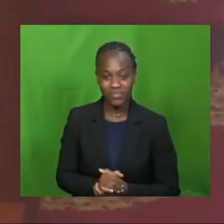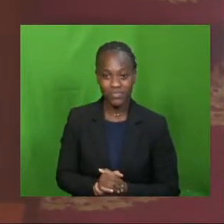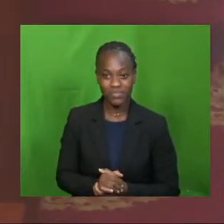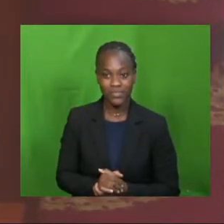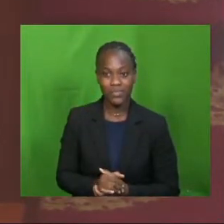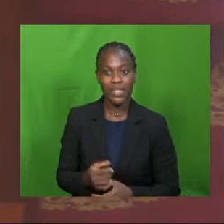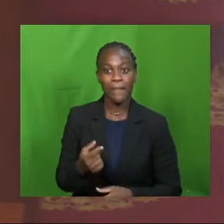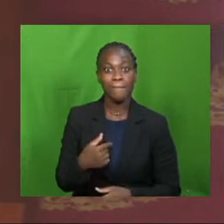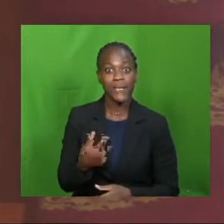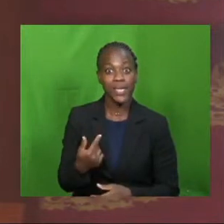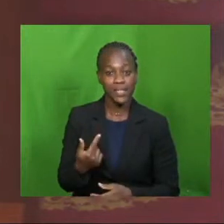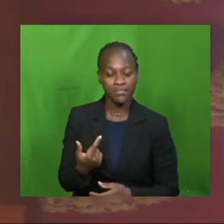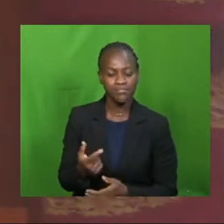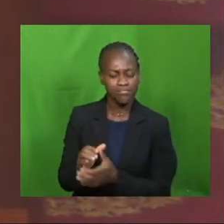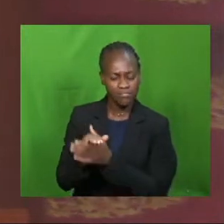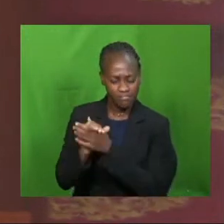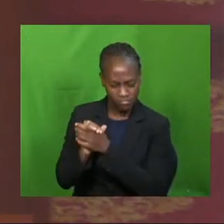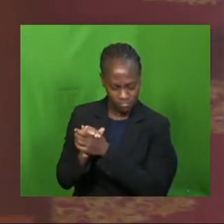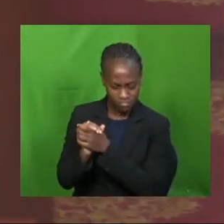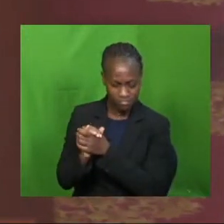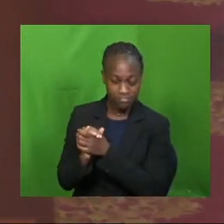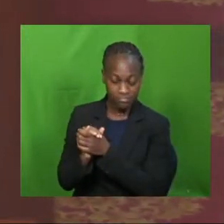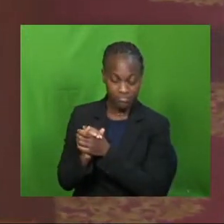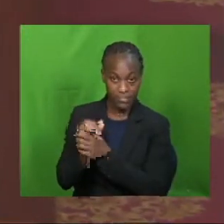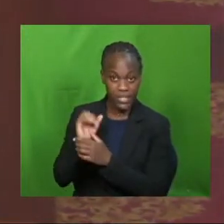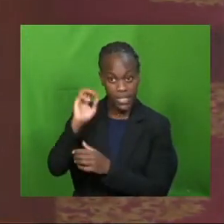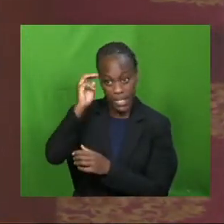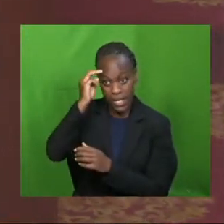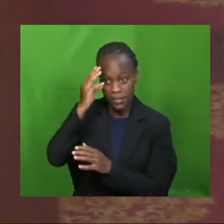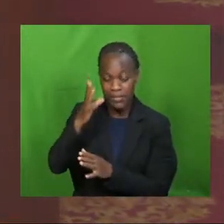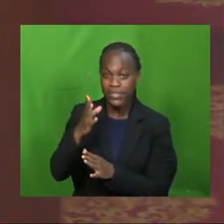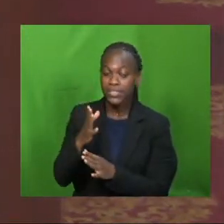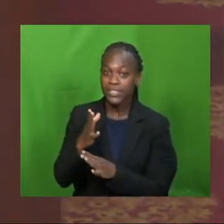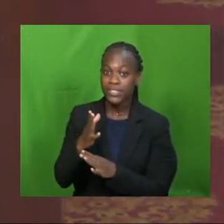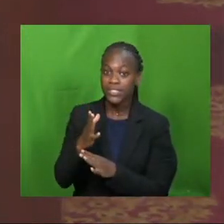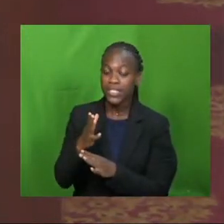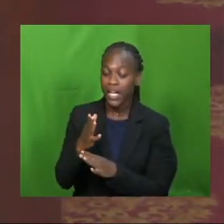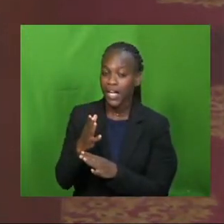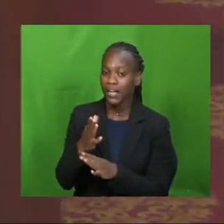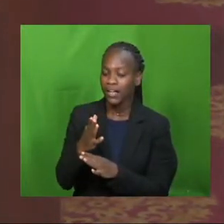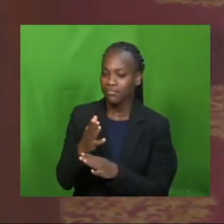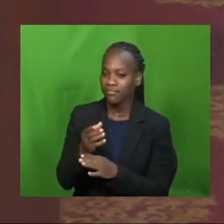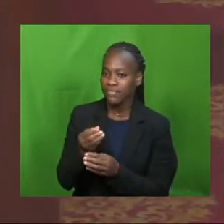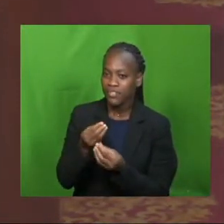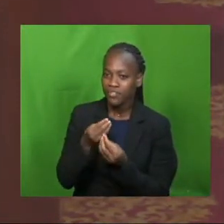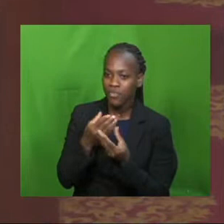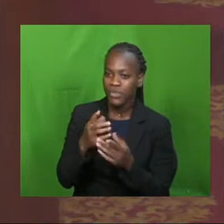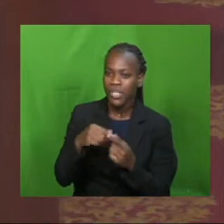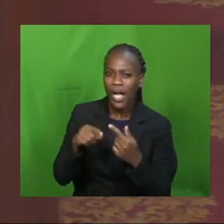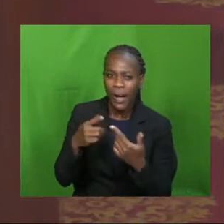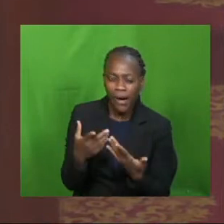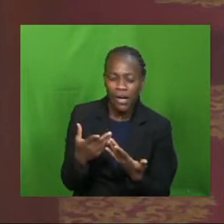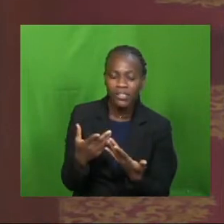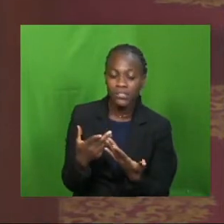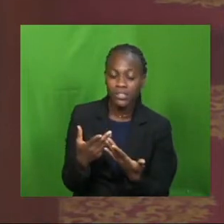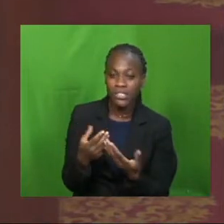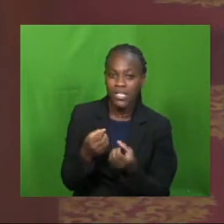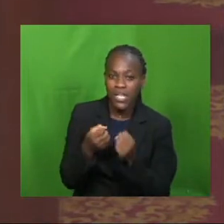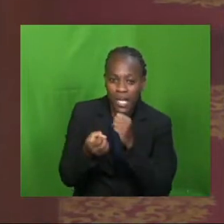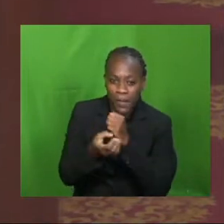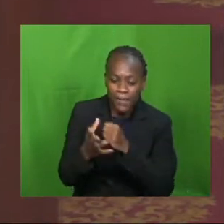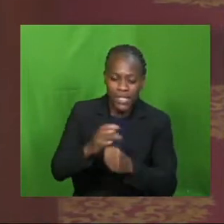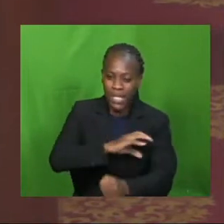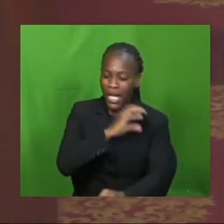to compliment the Honourable Minister's assertion in respect of the Media Capacity Enhancement